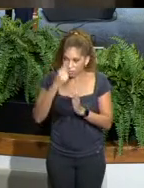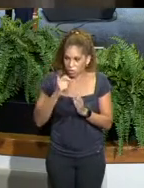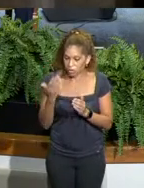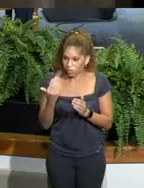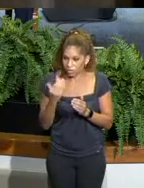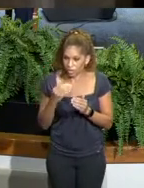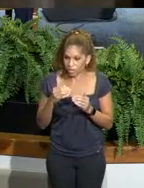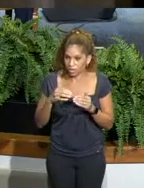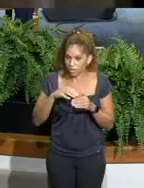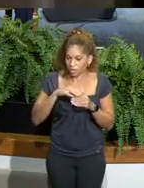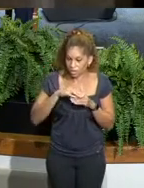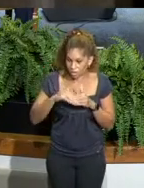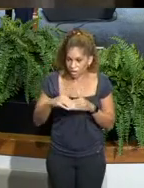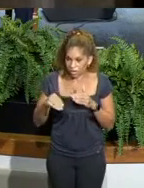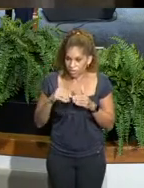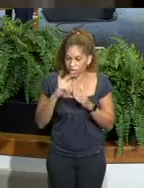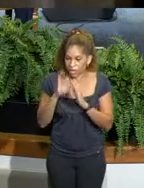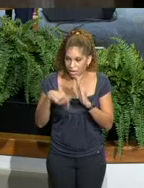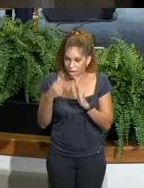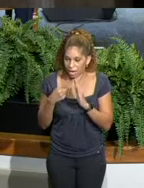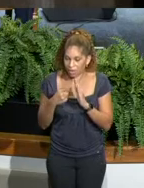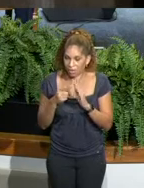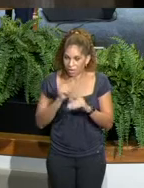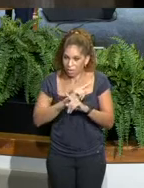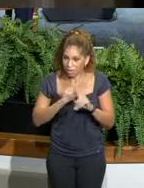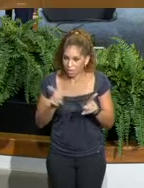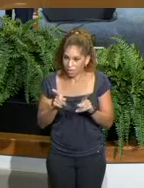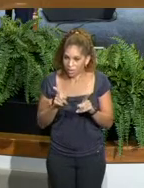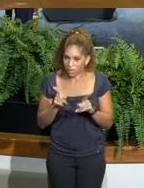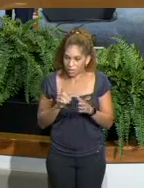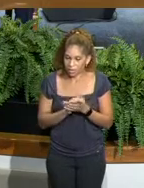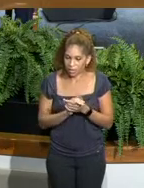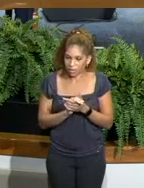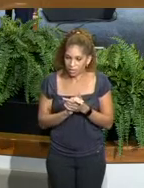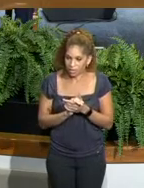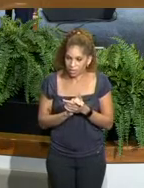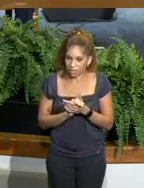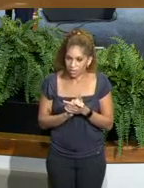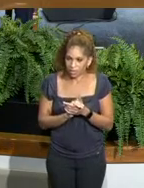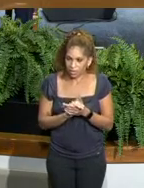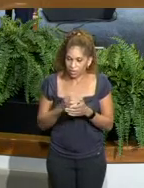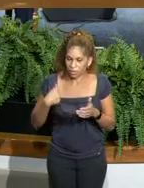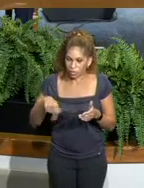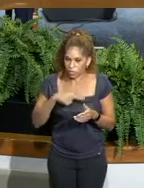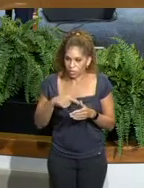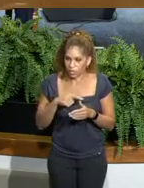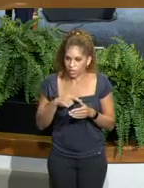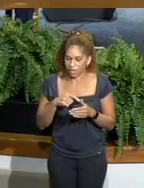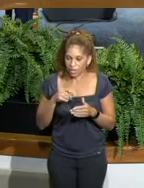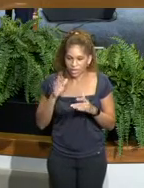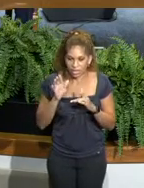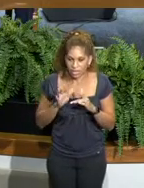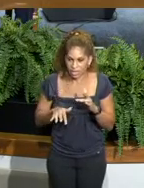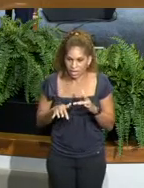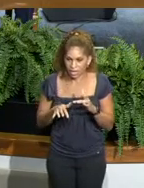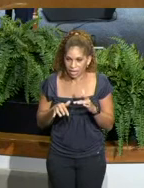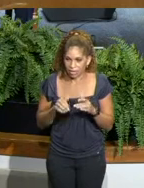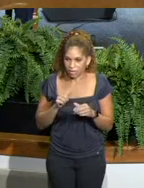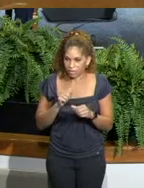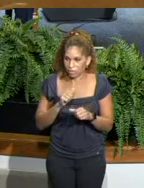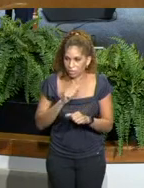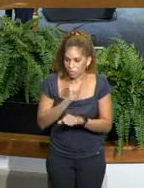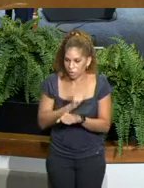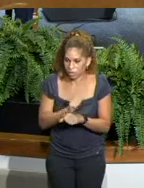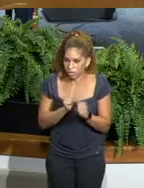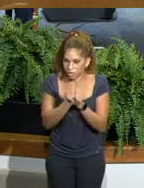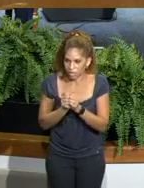Historic compromise is what's got us in trouble, y'all. In the first place, we compromised with slavery,